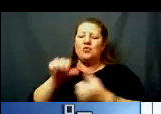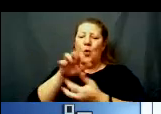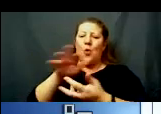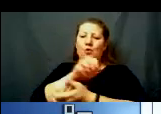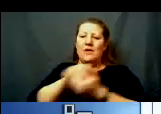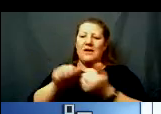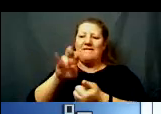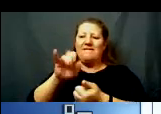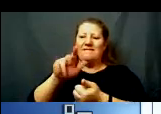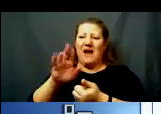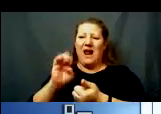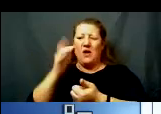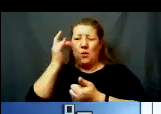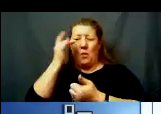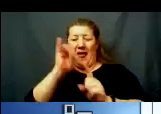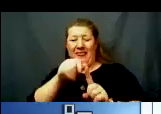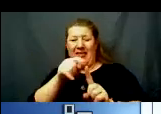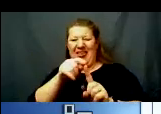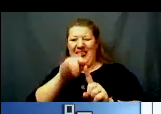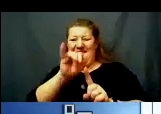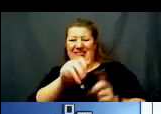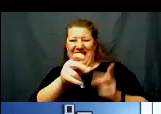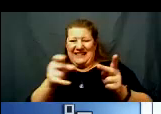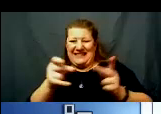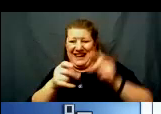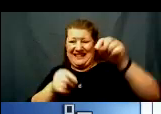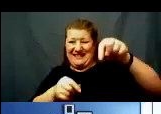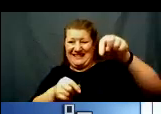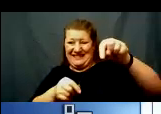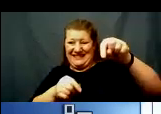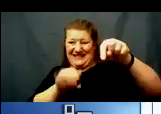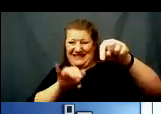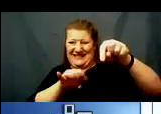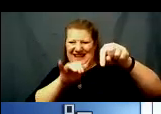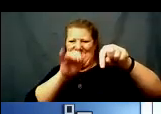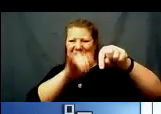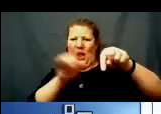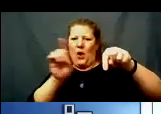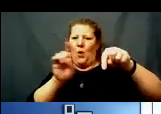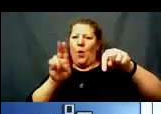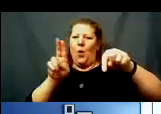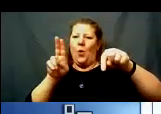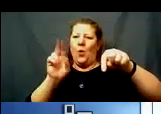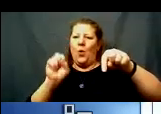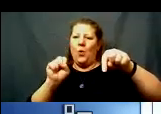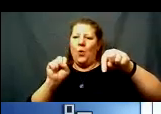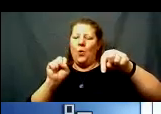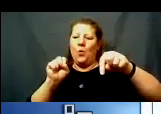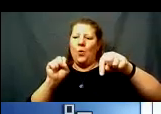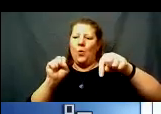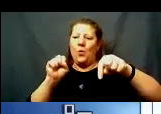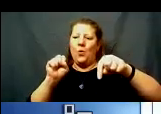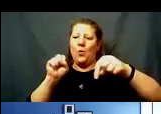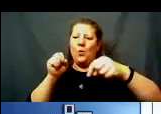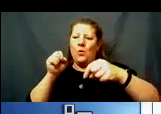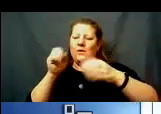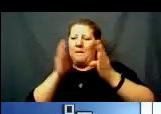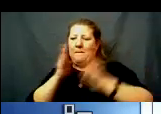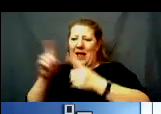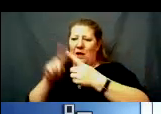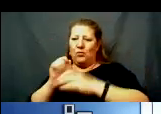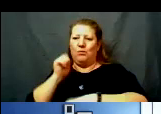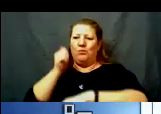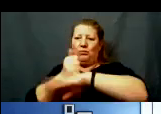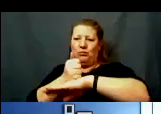am I talking about this? Because that site is exactly the site where USP Letcher, this prison, was going to be laid on top of. So